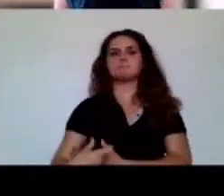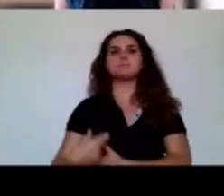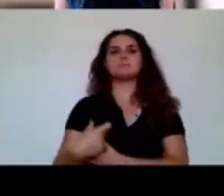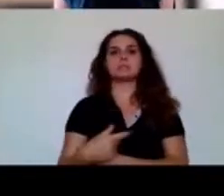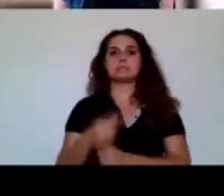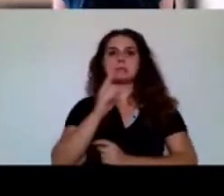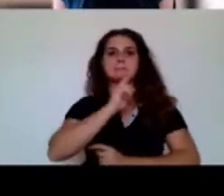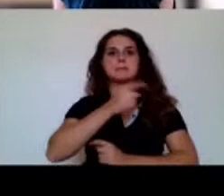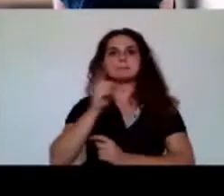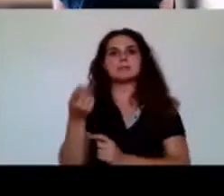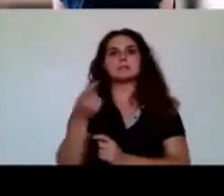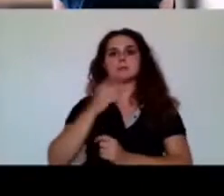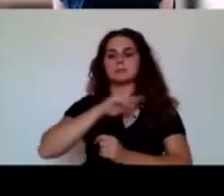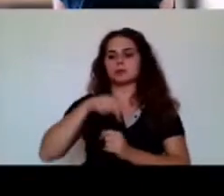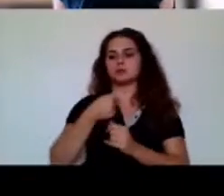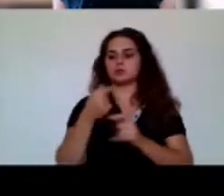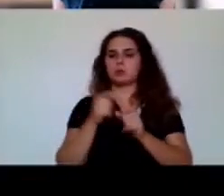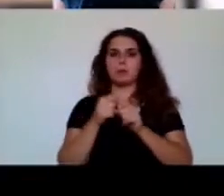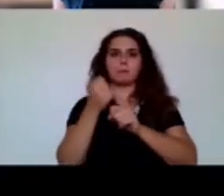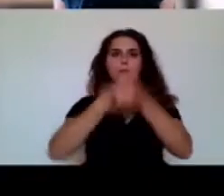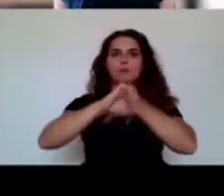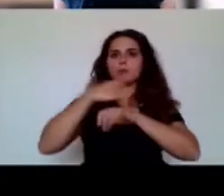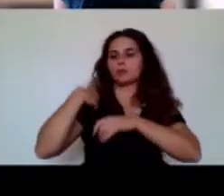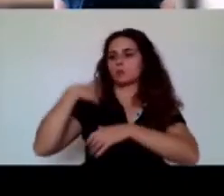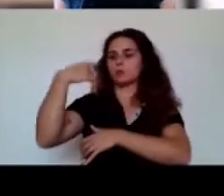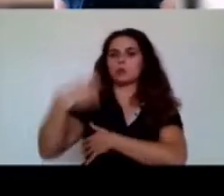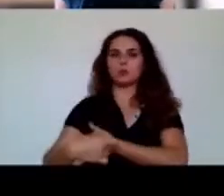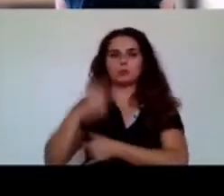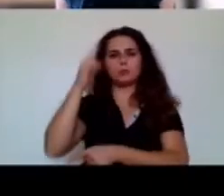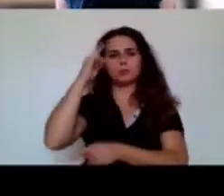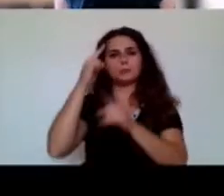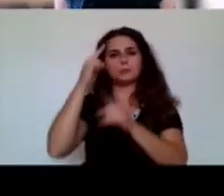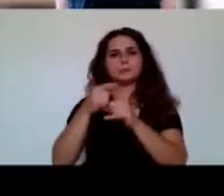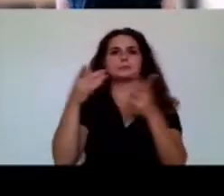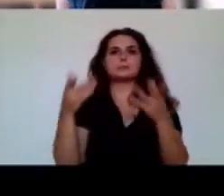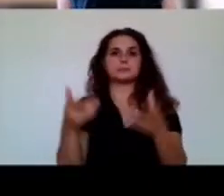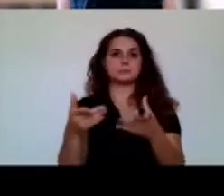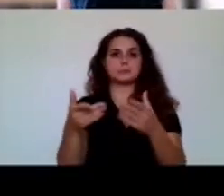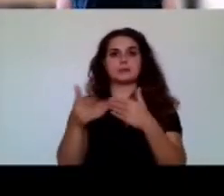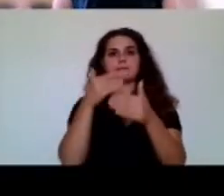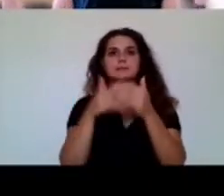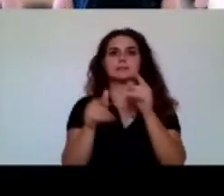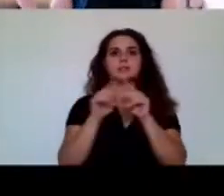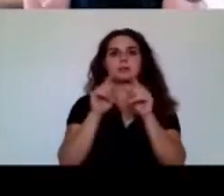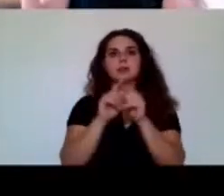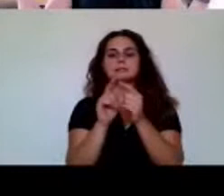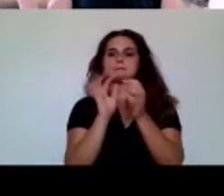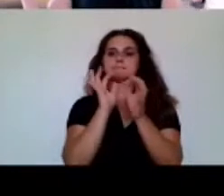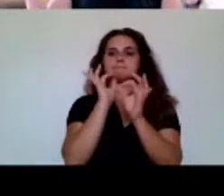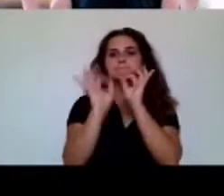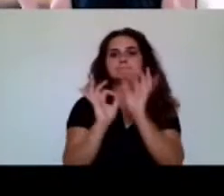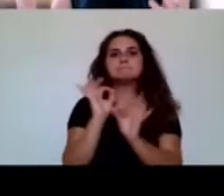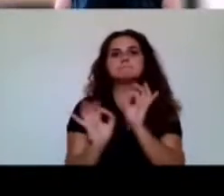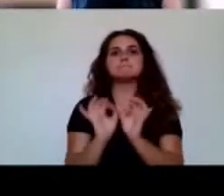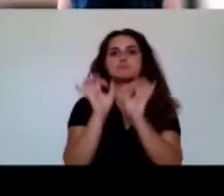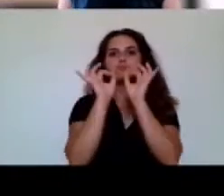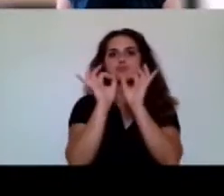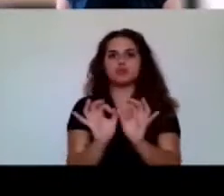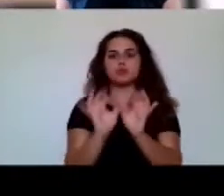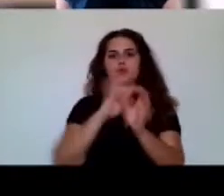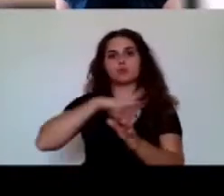we're making to move various parts of our body in order to make appropriate movements in a busy